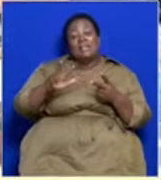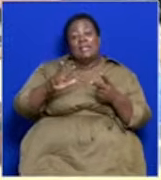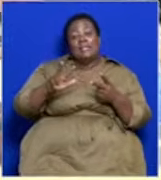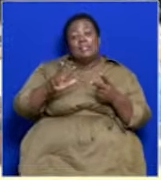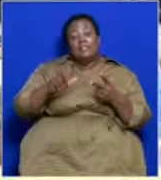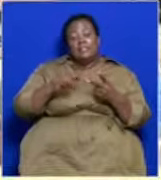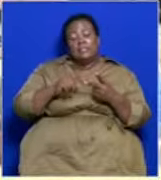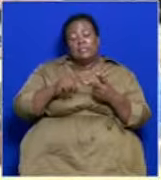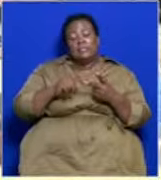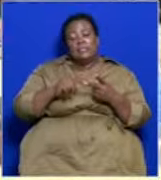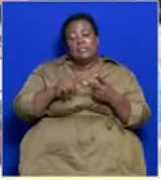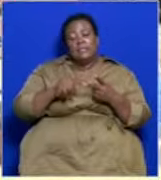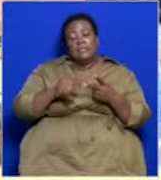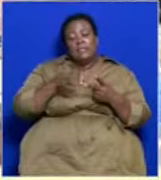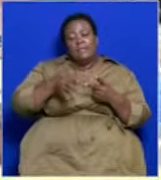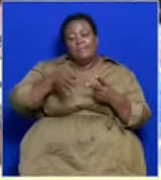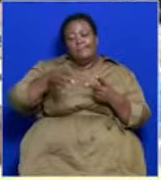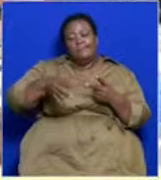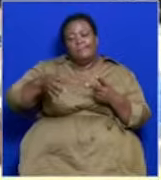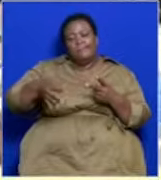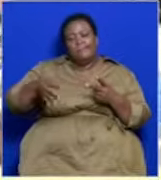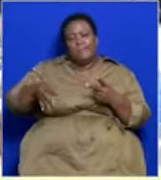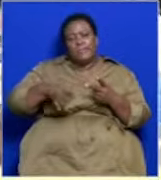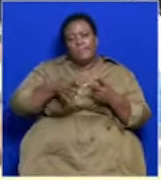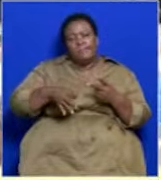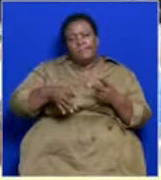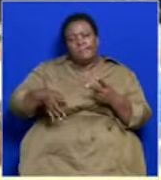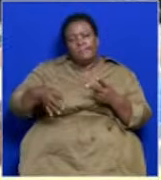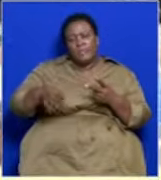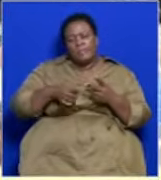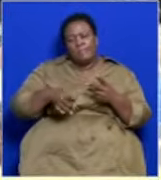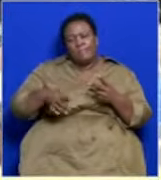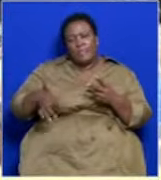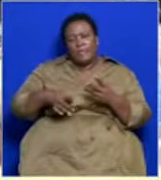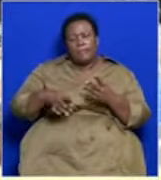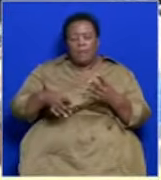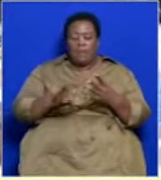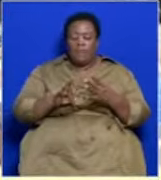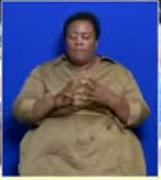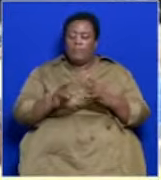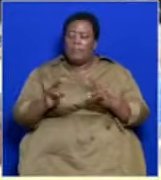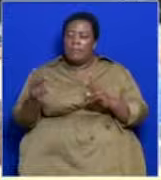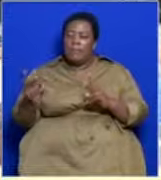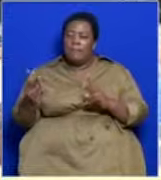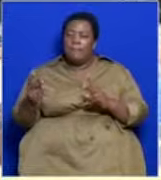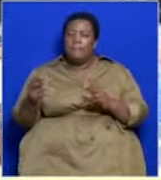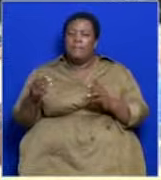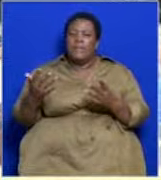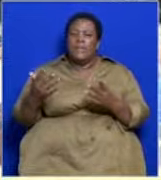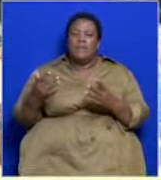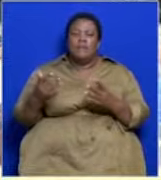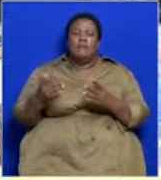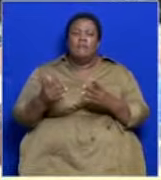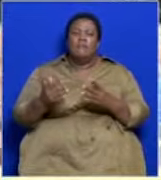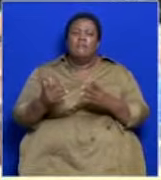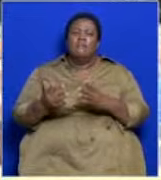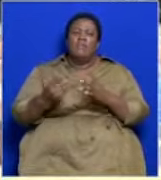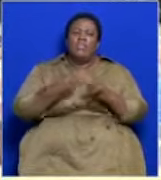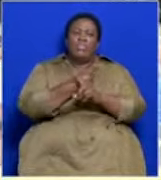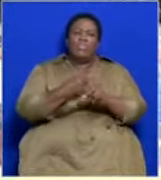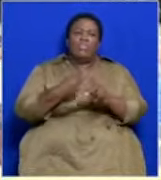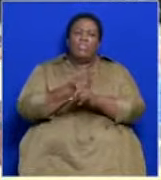different misconduct or offenses that IPID has jurisdiction over. And I think